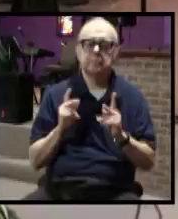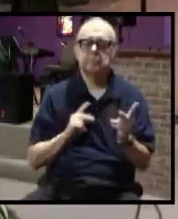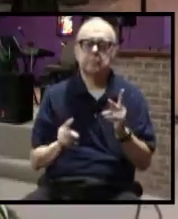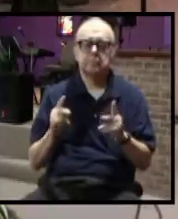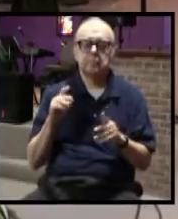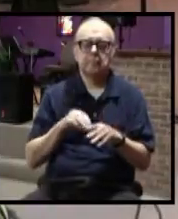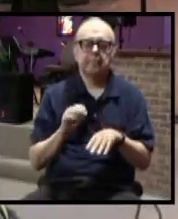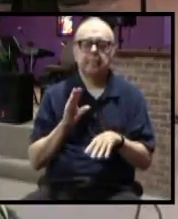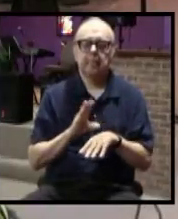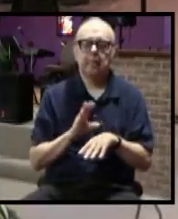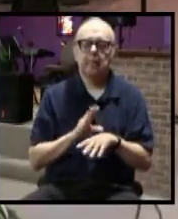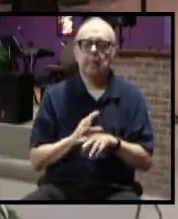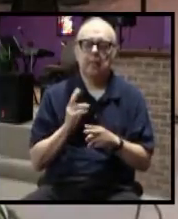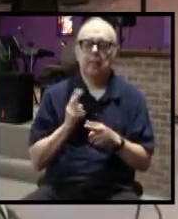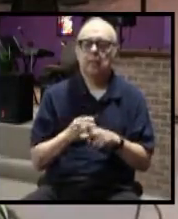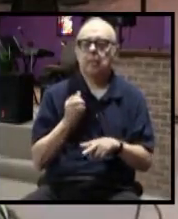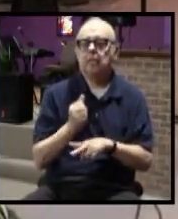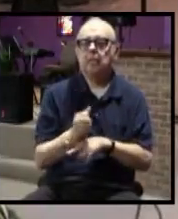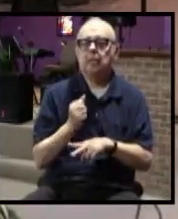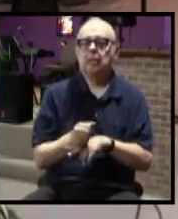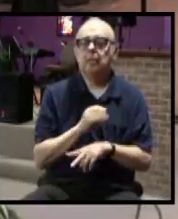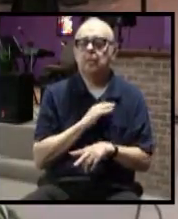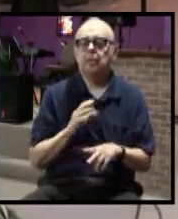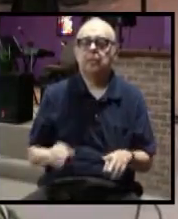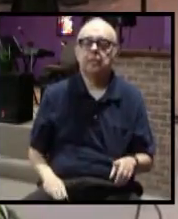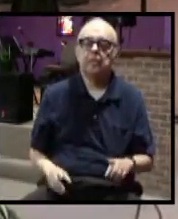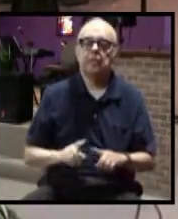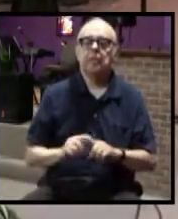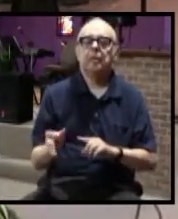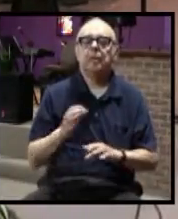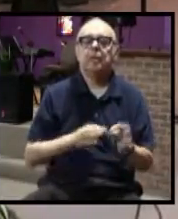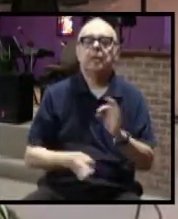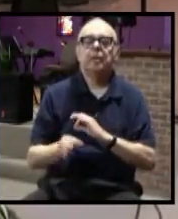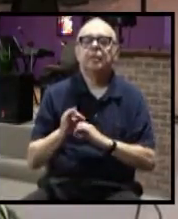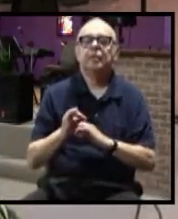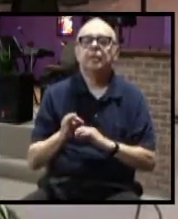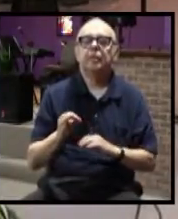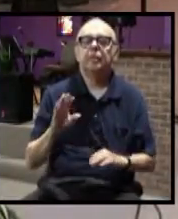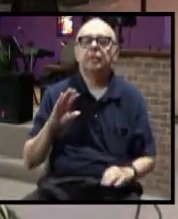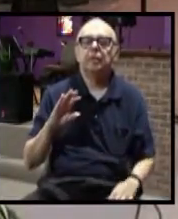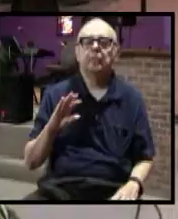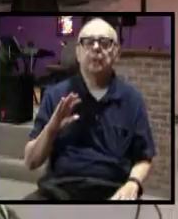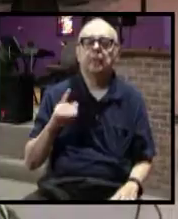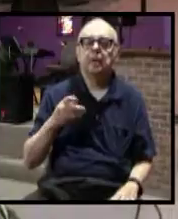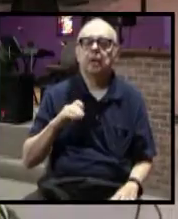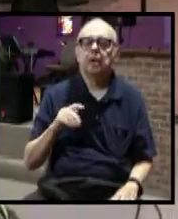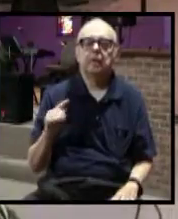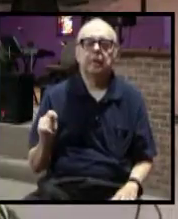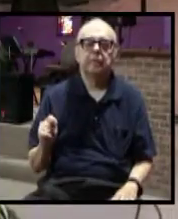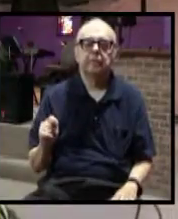There are some people in our churches that call themselves Christians who are bigots and xenophobic